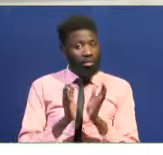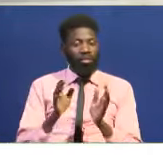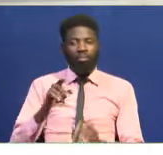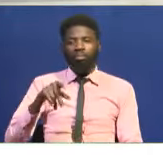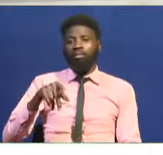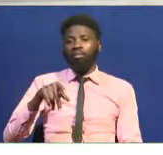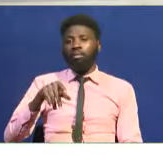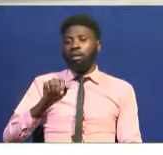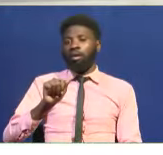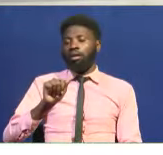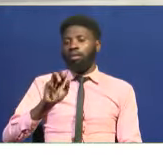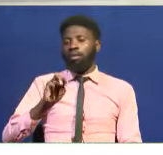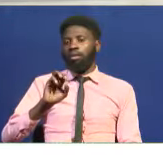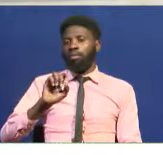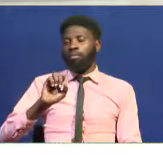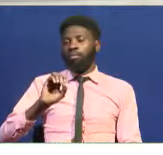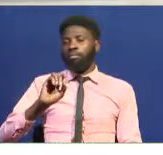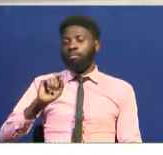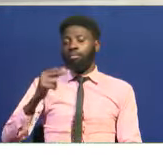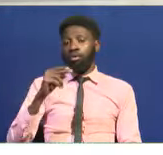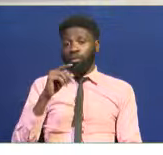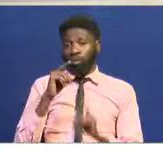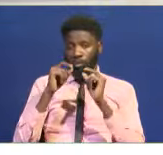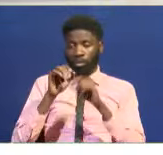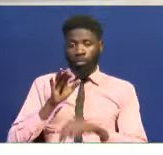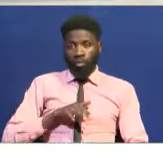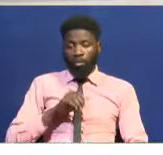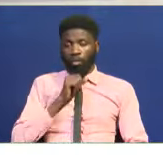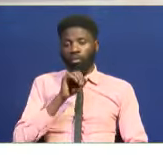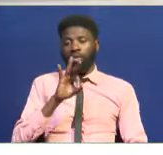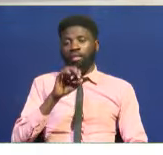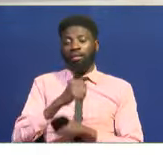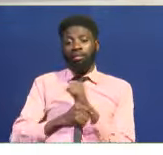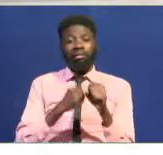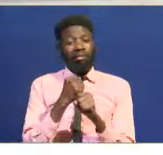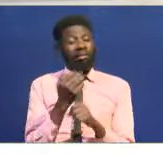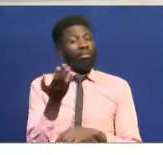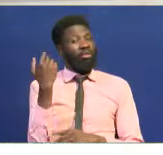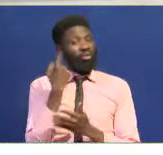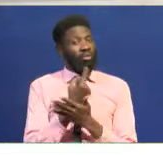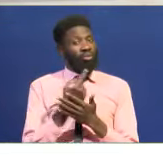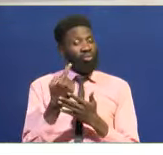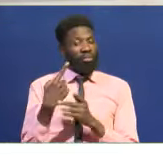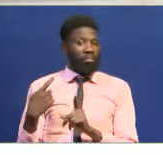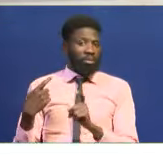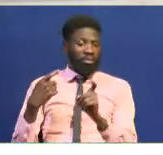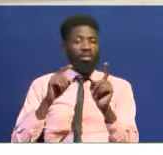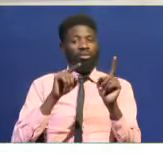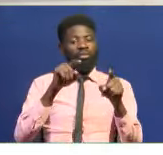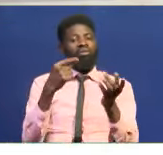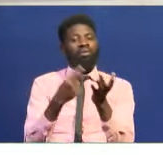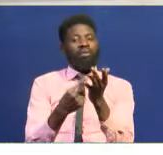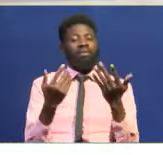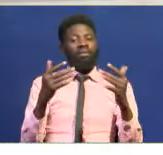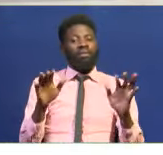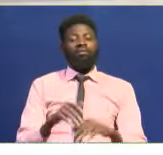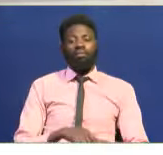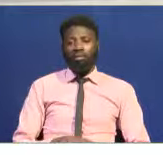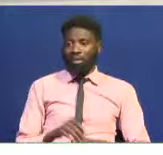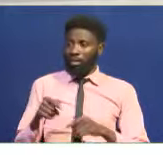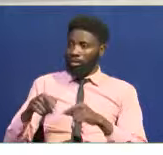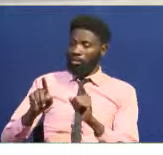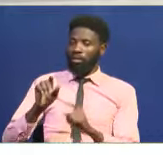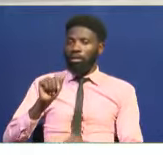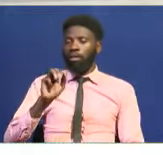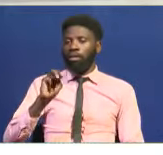case reported in Nairobi County is of a 30-year-old female who had traveled to Uganda a week ago. Amoth, through a statement,